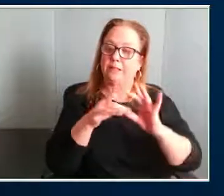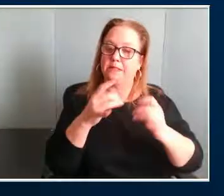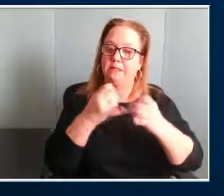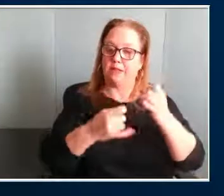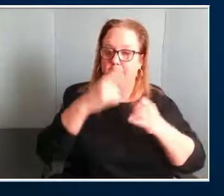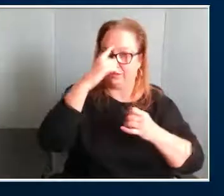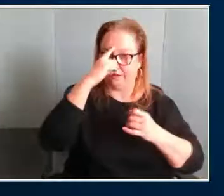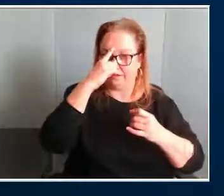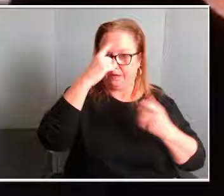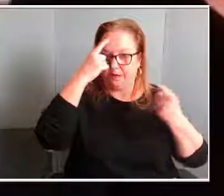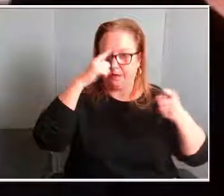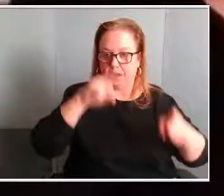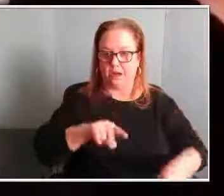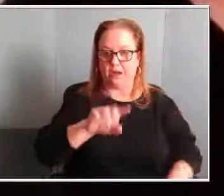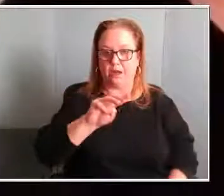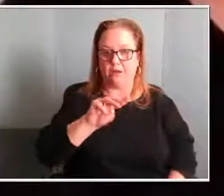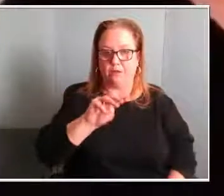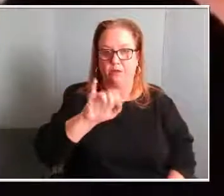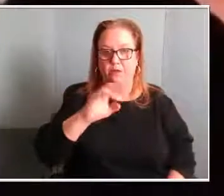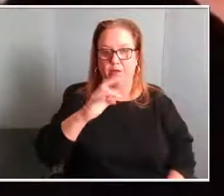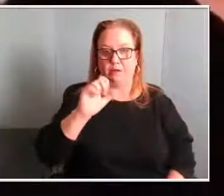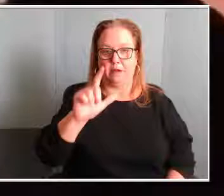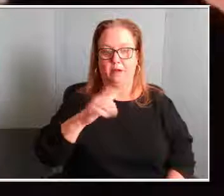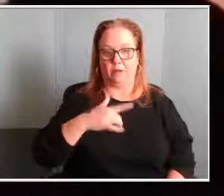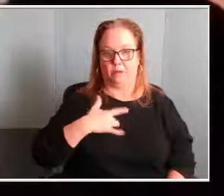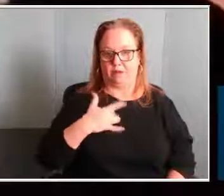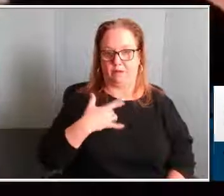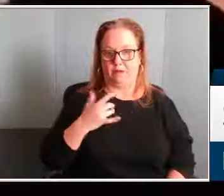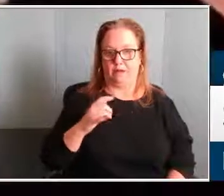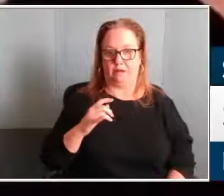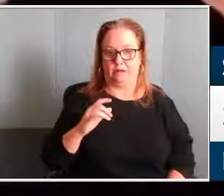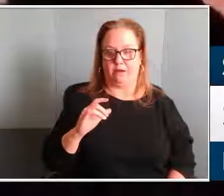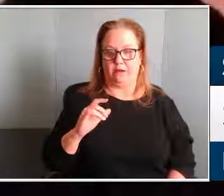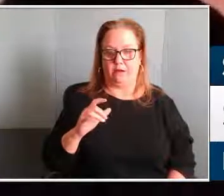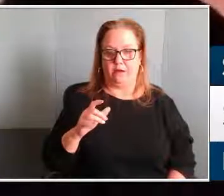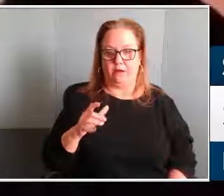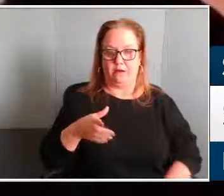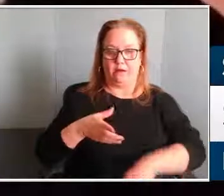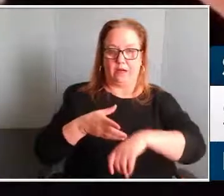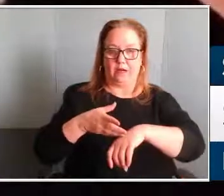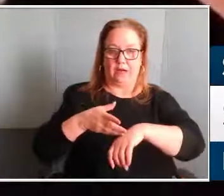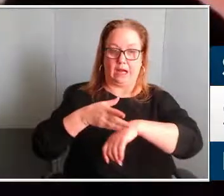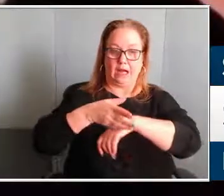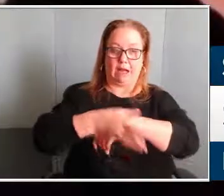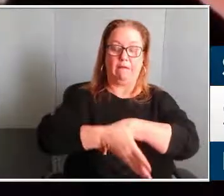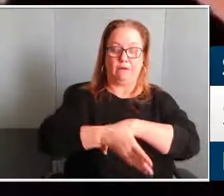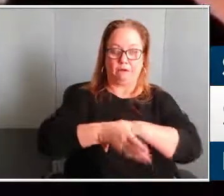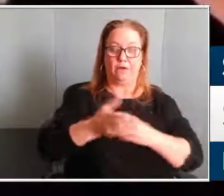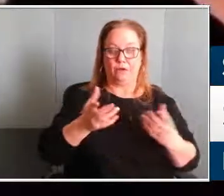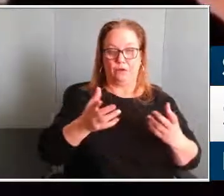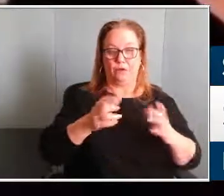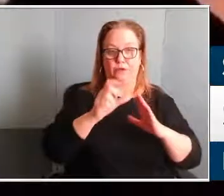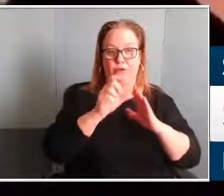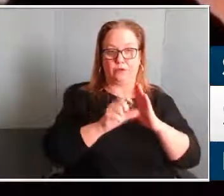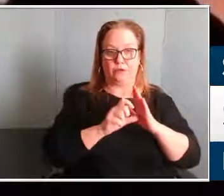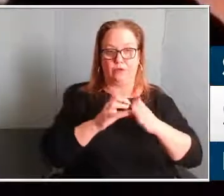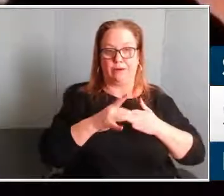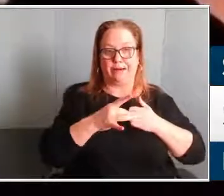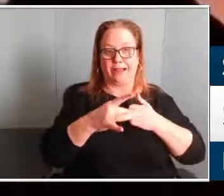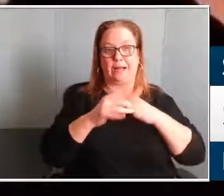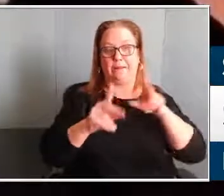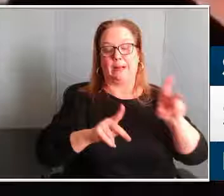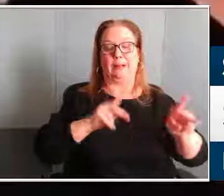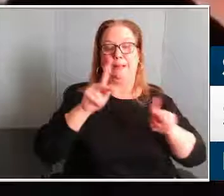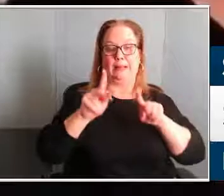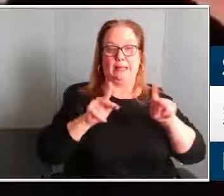Yeah, I agree with that. We felt like even afterwards we were guided by people. There